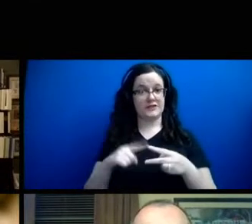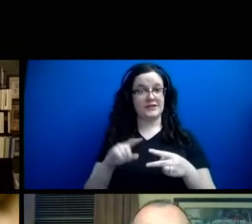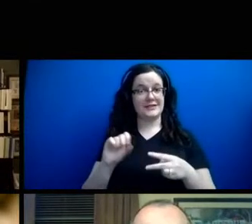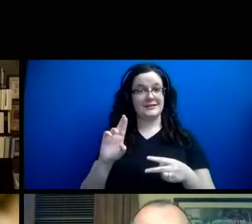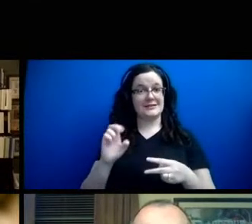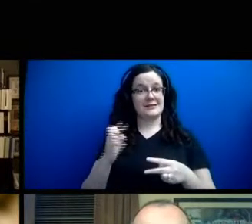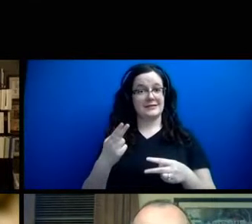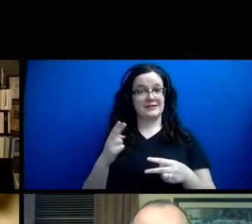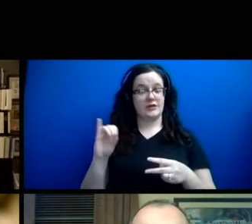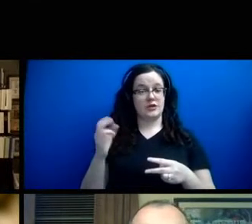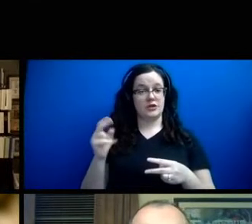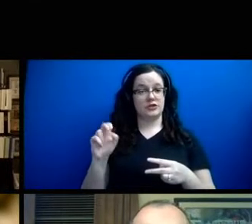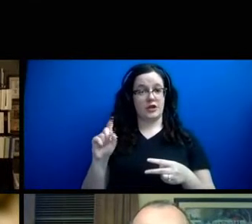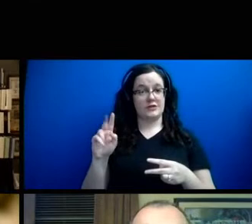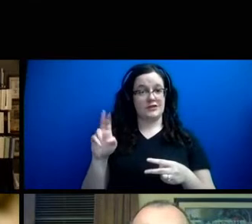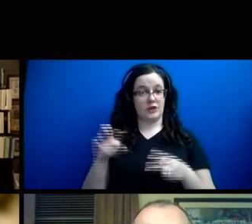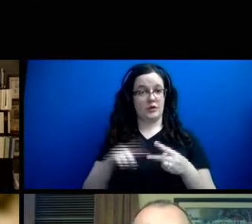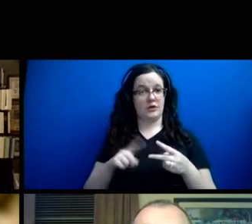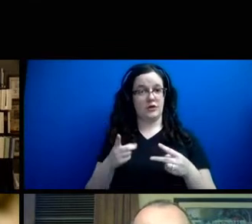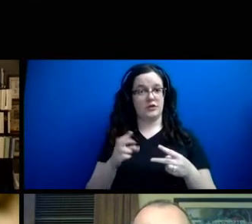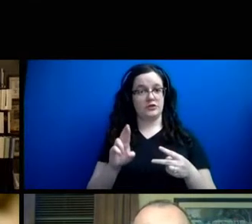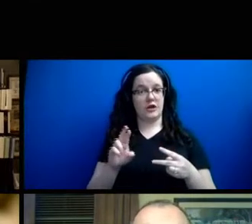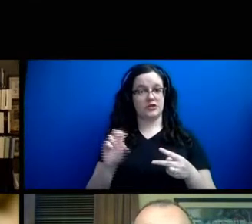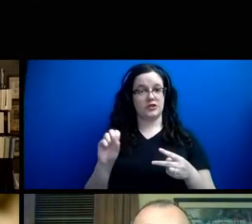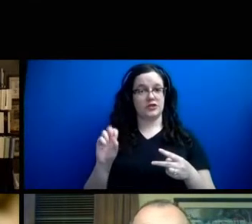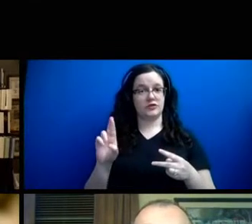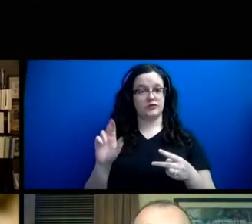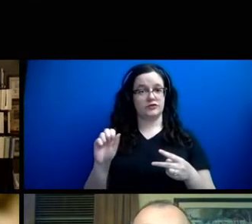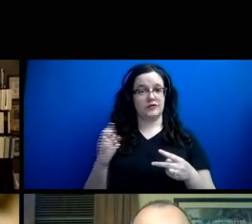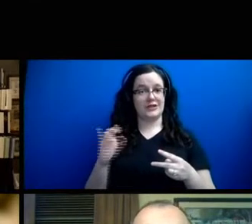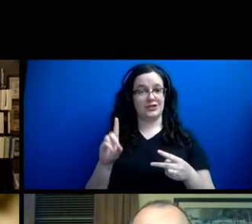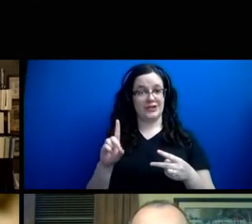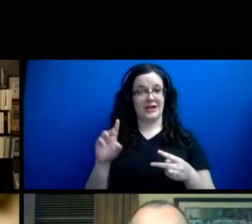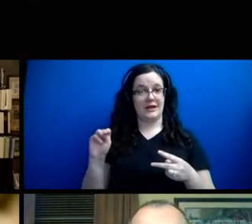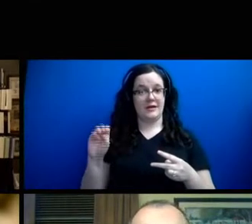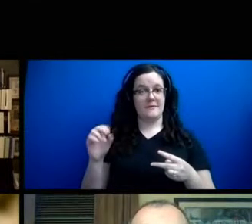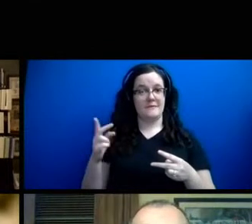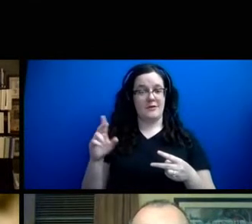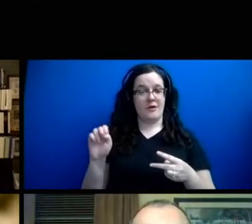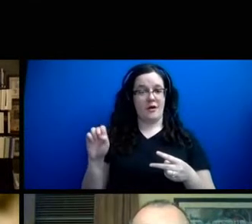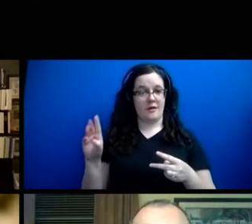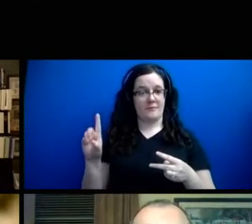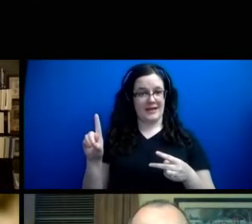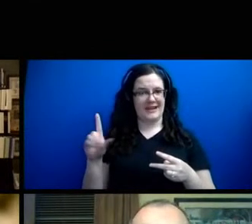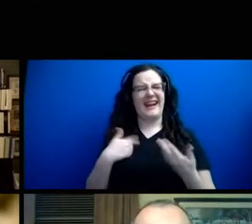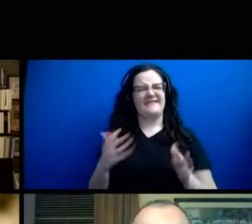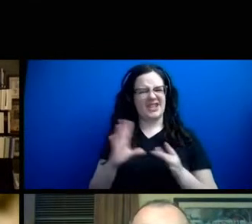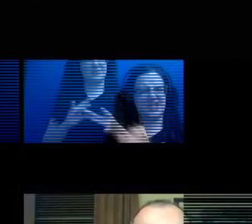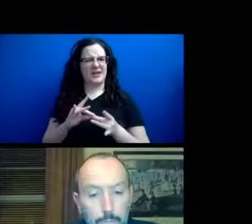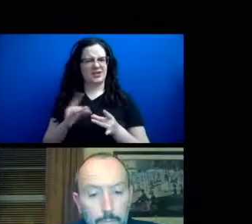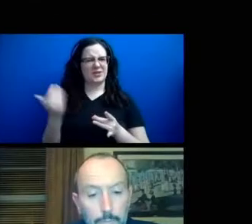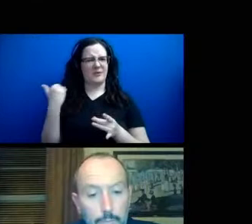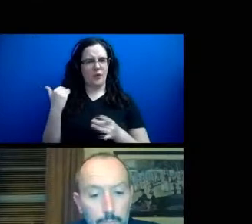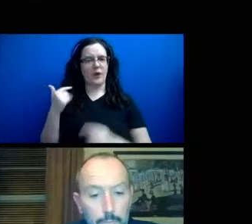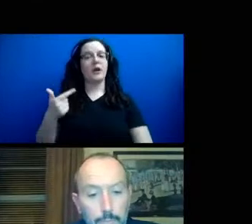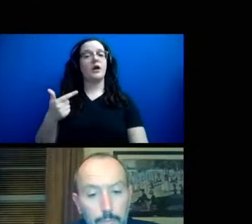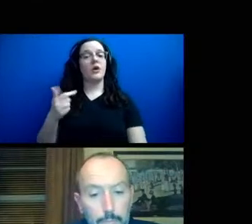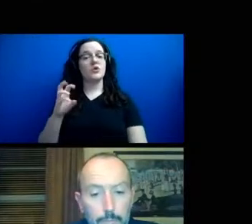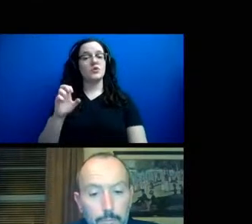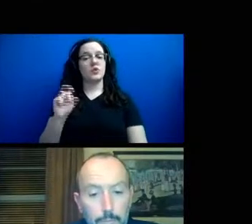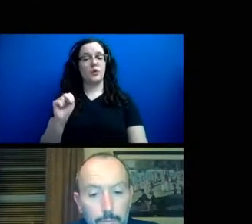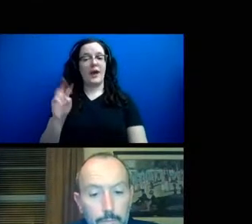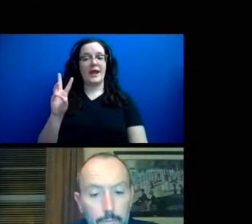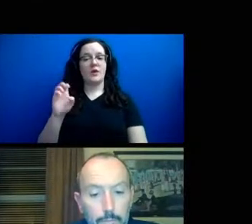Dr. Rashid Muhammad. And as I mentioned before, Gwen Weber McLeod, president